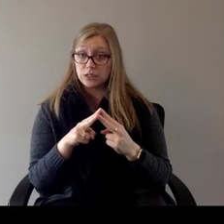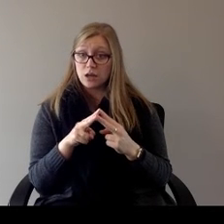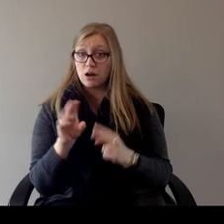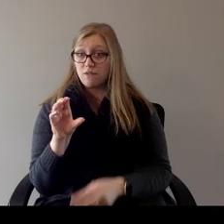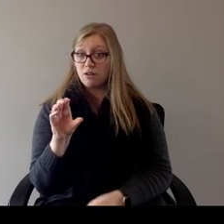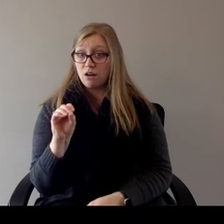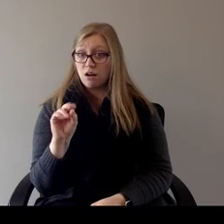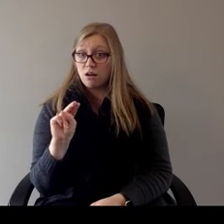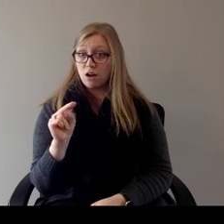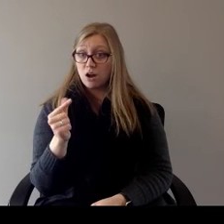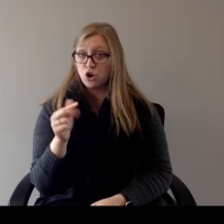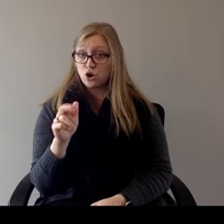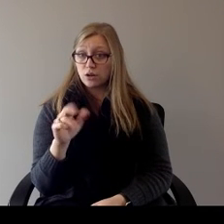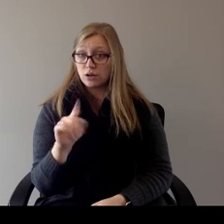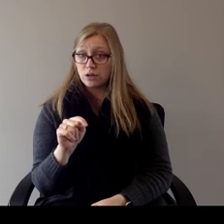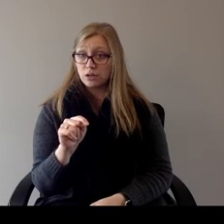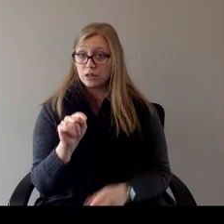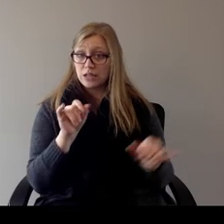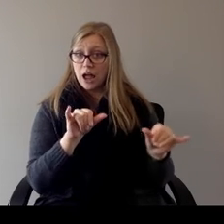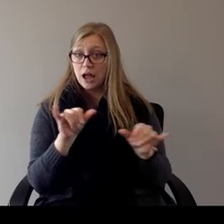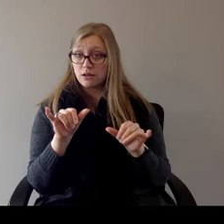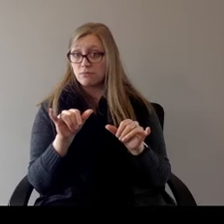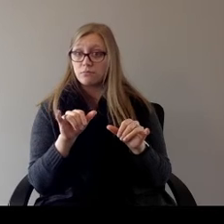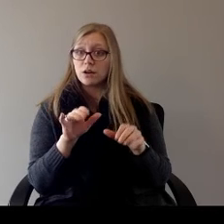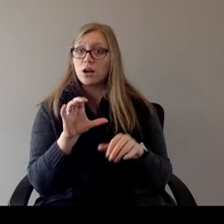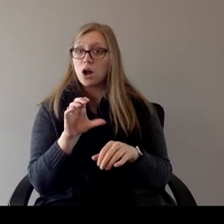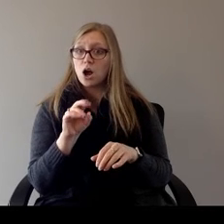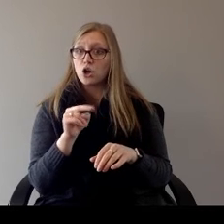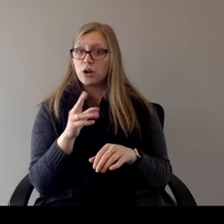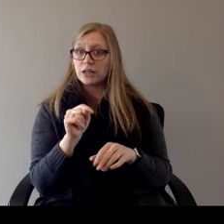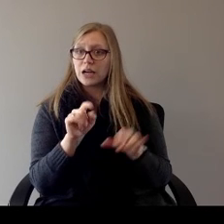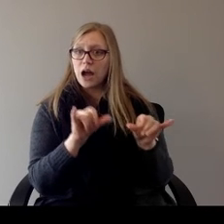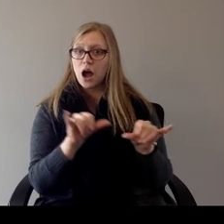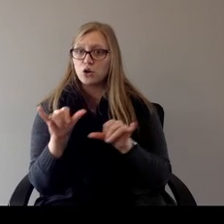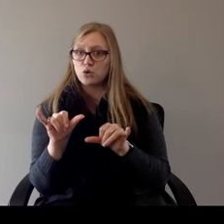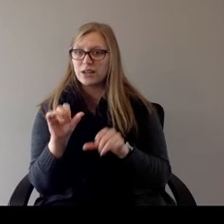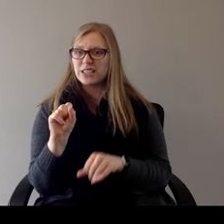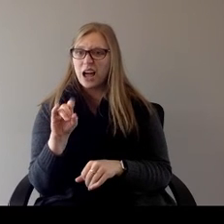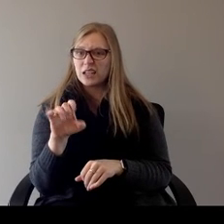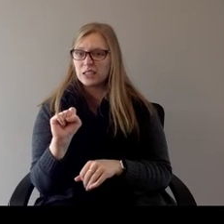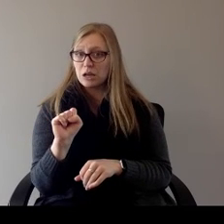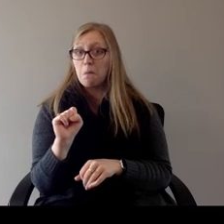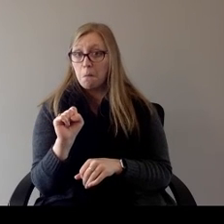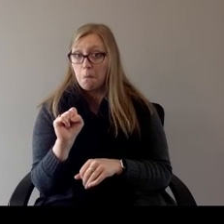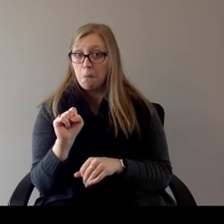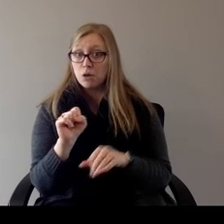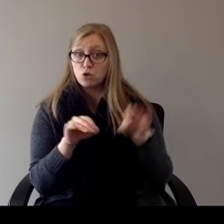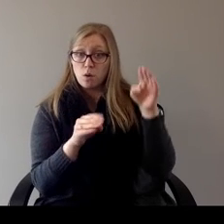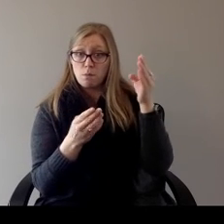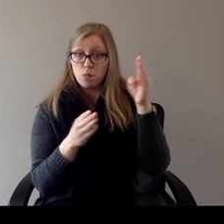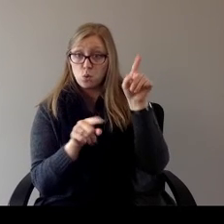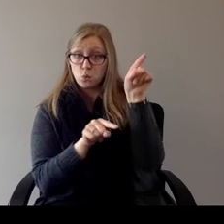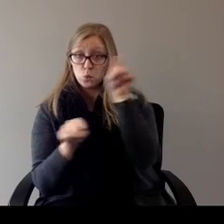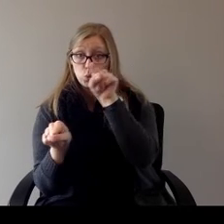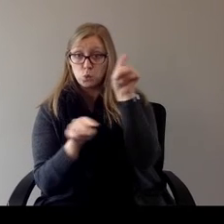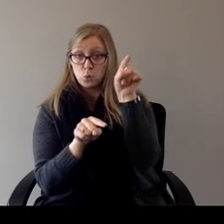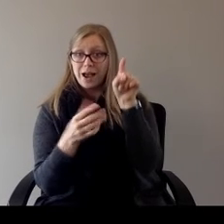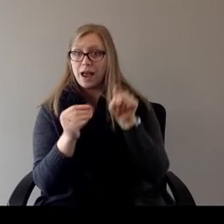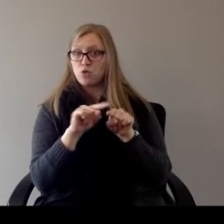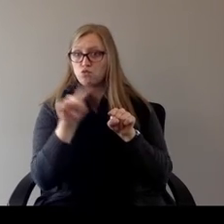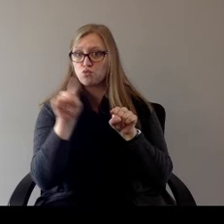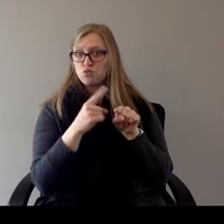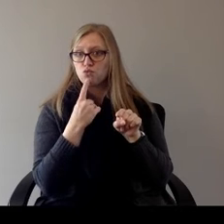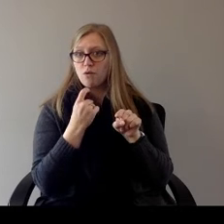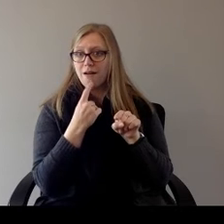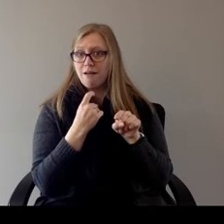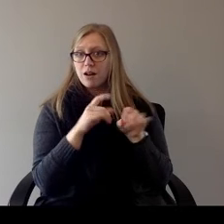pairs of sides that are congruent to each other, the blue and then the red, which is in both triangles, so it's congruent to itself. I do